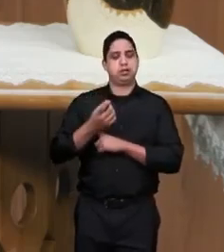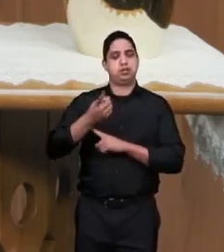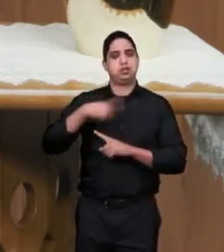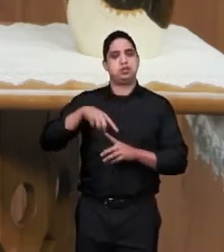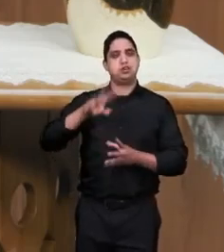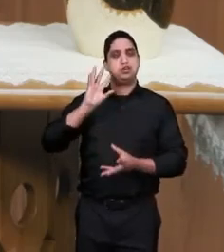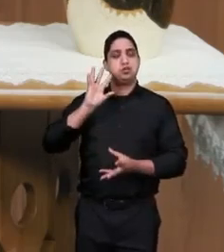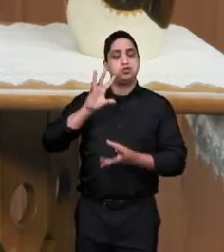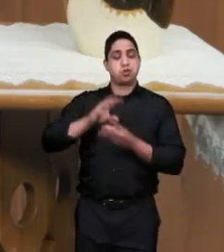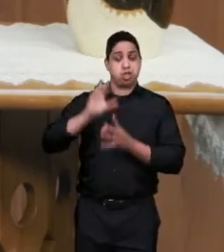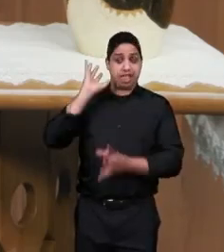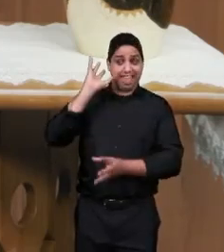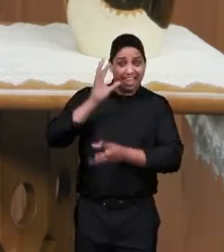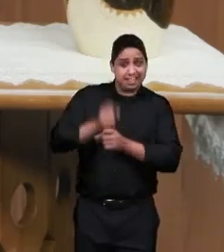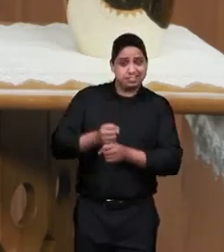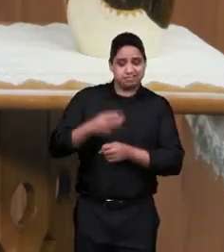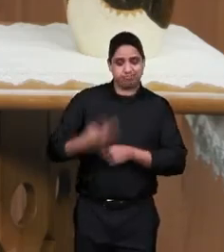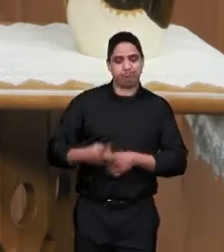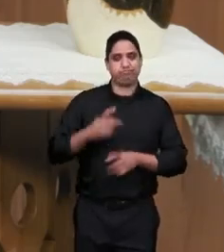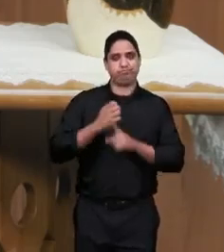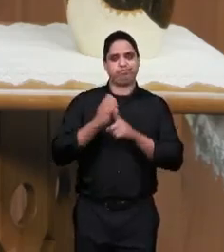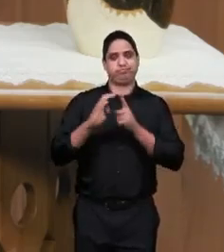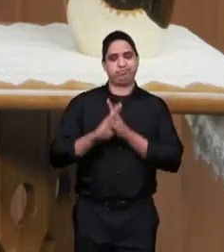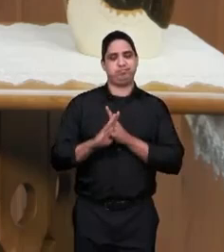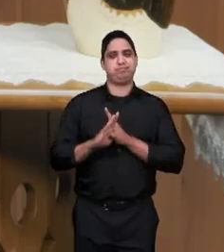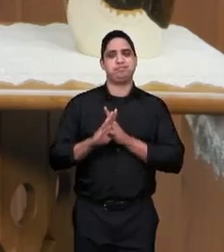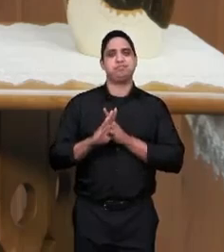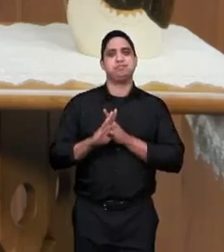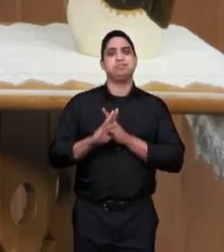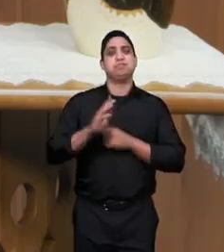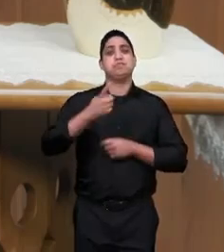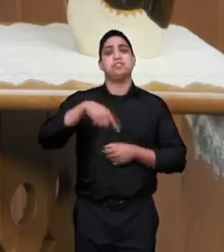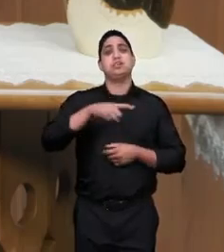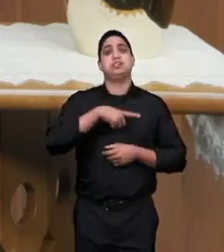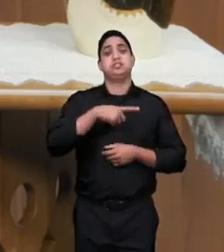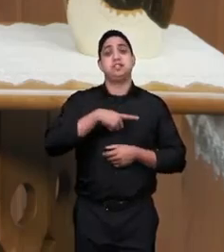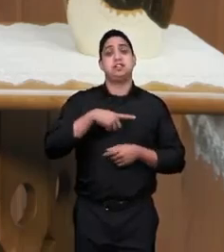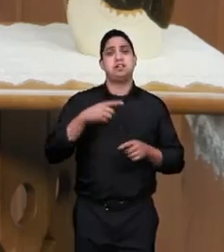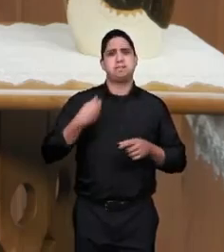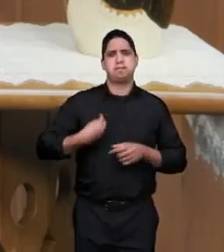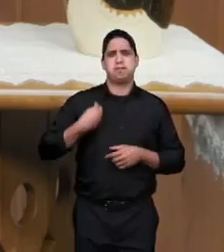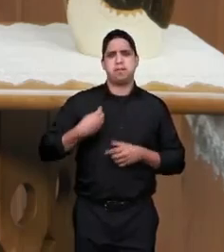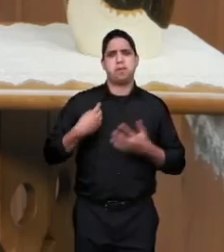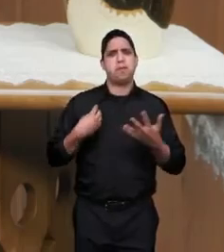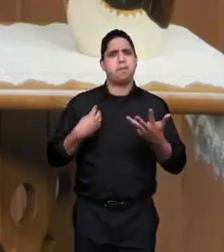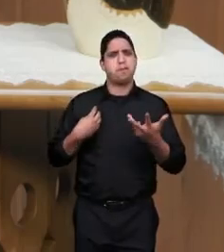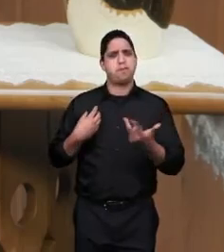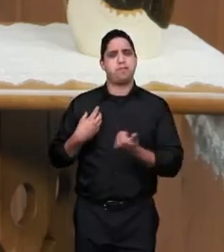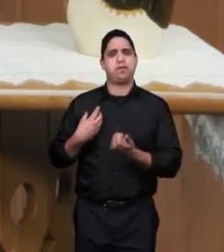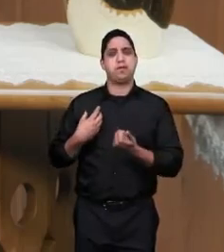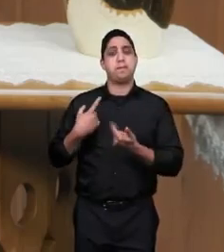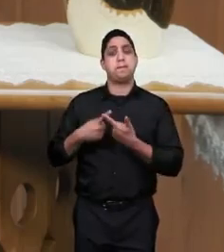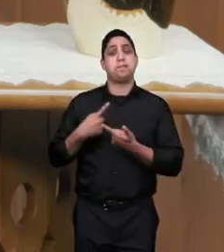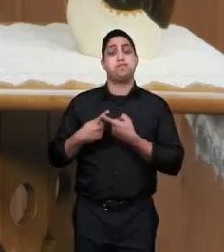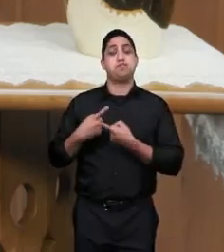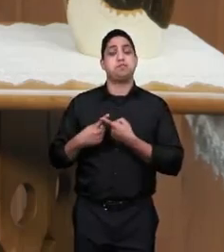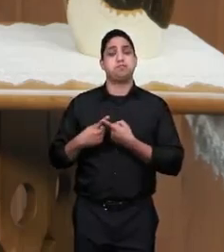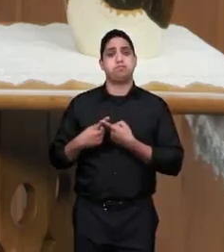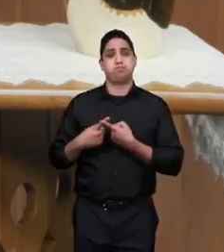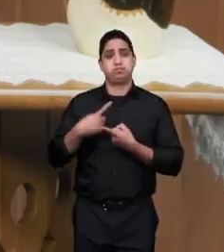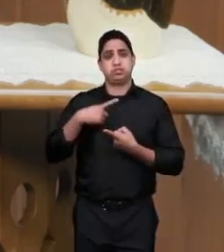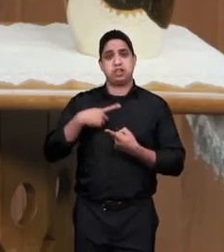these are going to be the composition of this Sunday school. And this time, we've had many